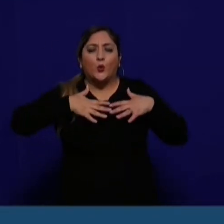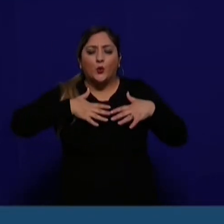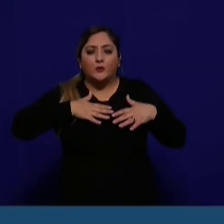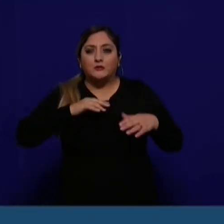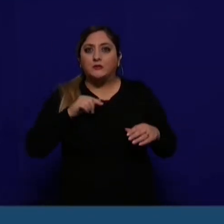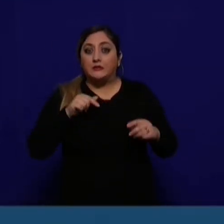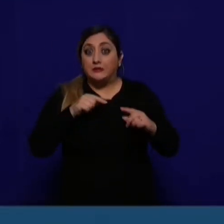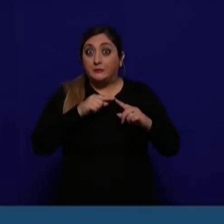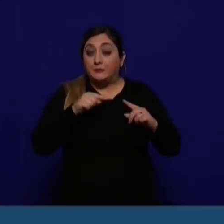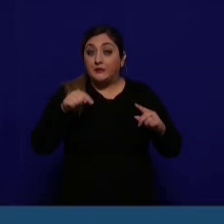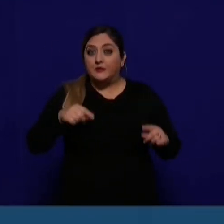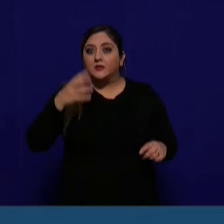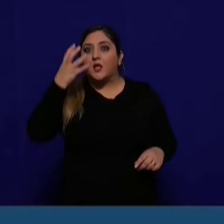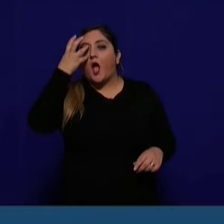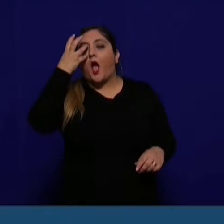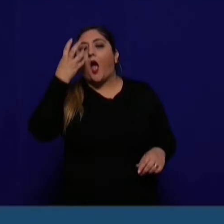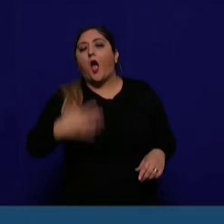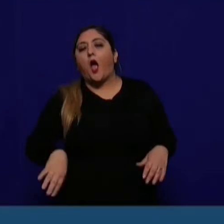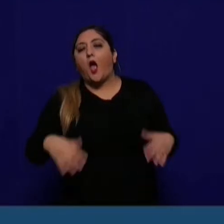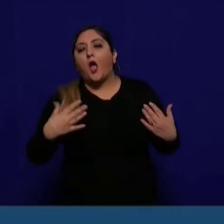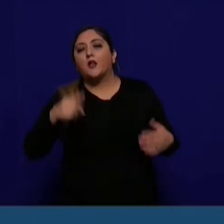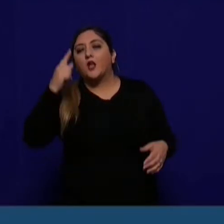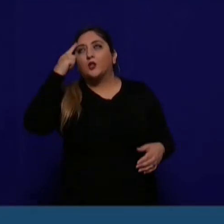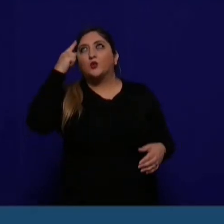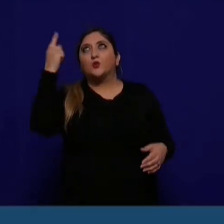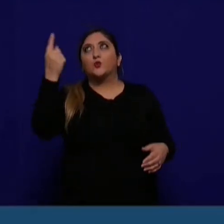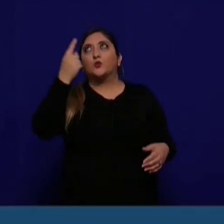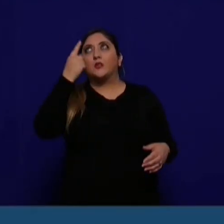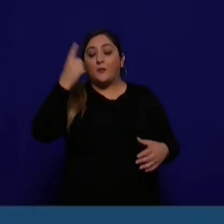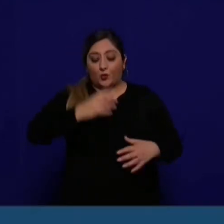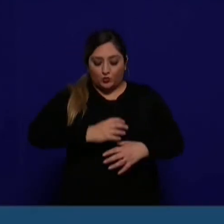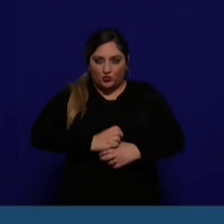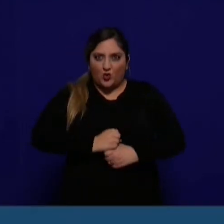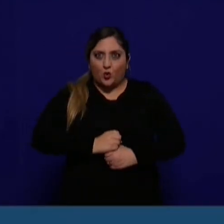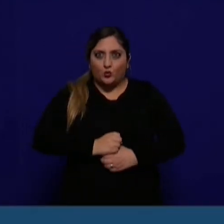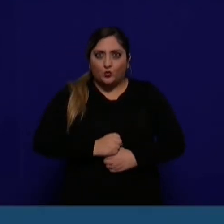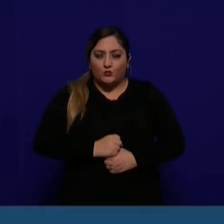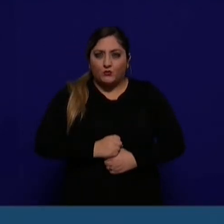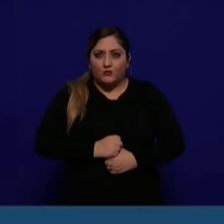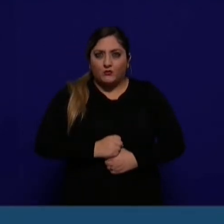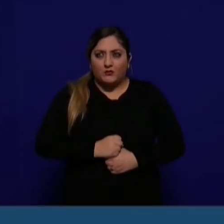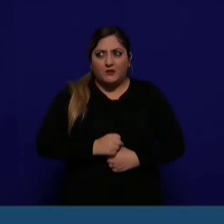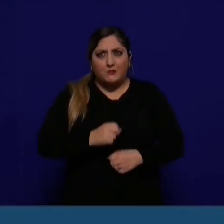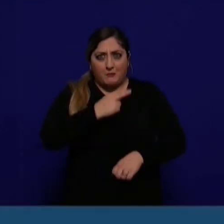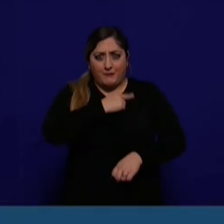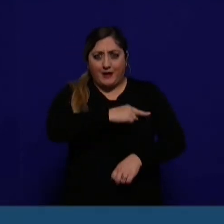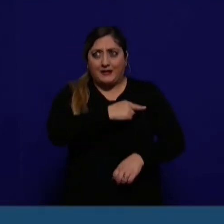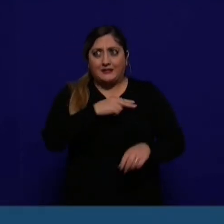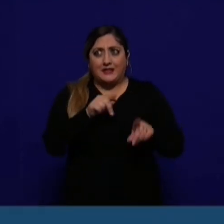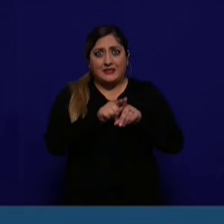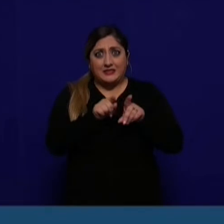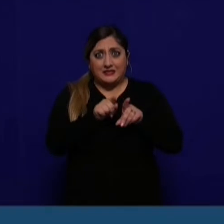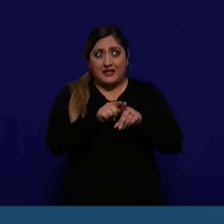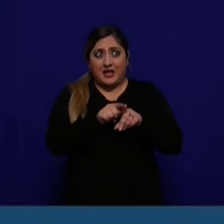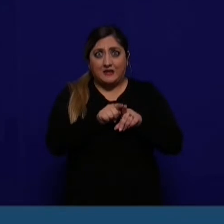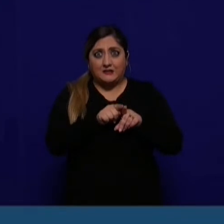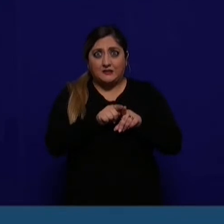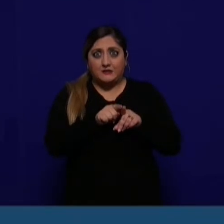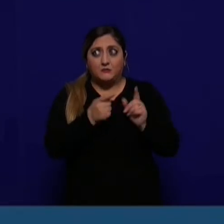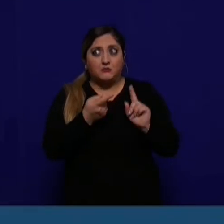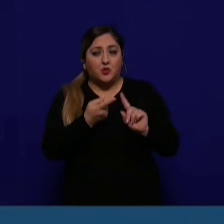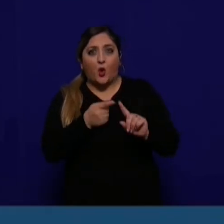s-sintomi jkonsistu fejja u ġeħ fil-muskoli, sturdament u problemi fl-istonku. F'Malta qed tinutaw dan it-tibdil fil-pazjenti morda